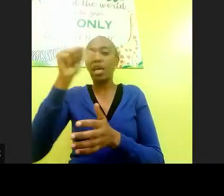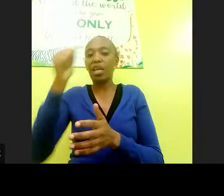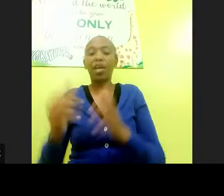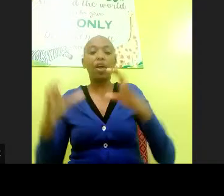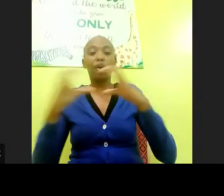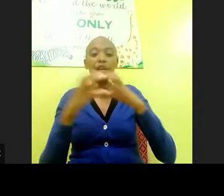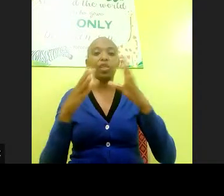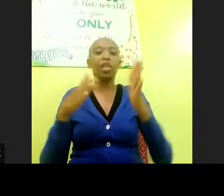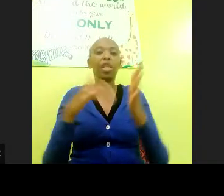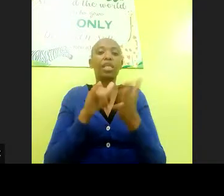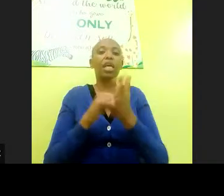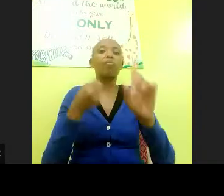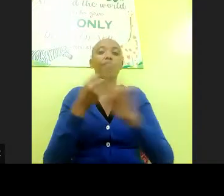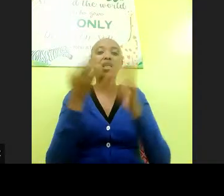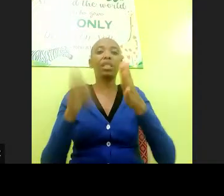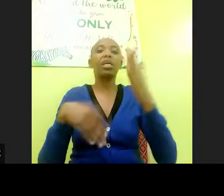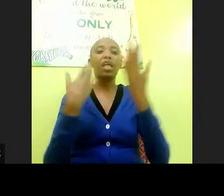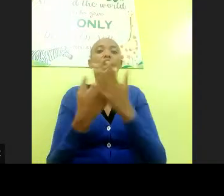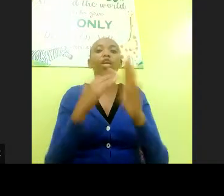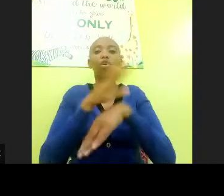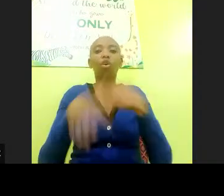work. I thank you all.